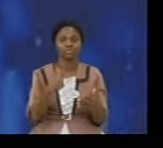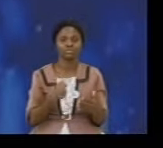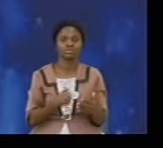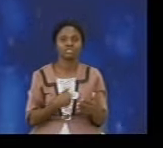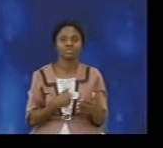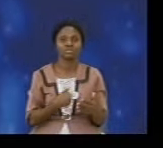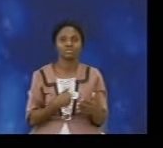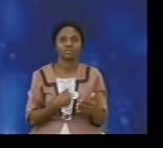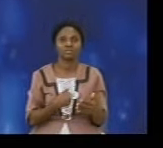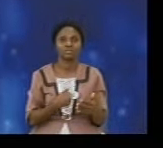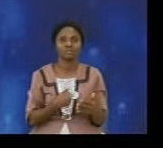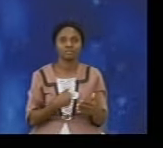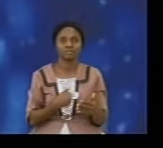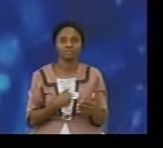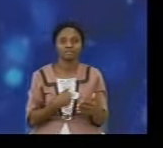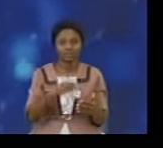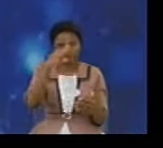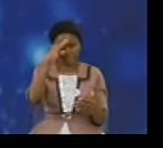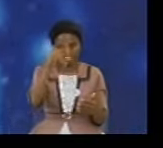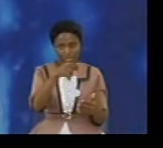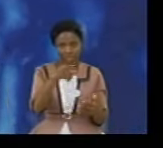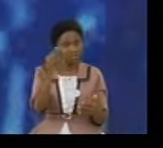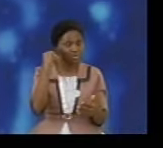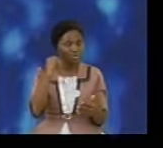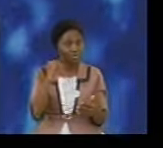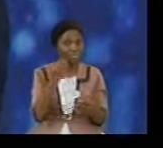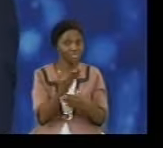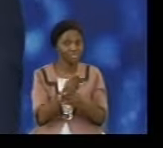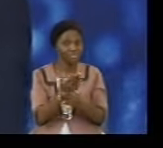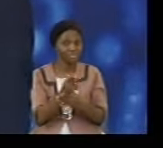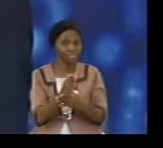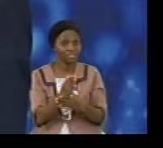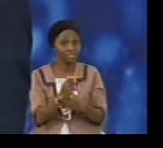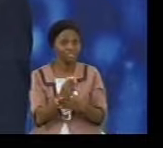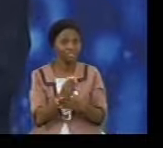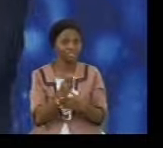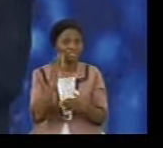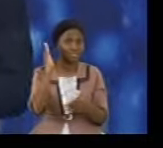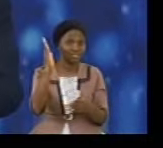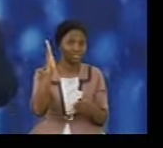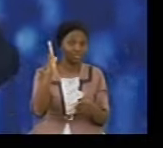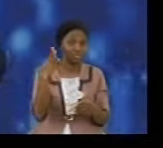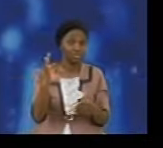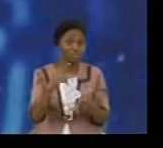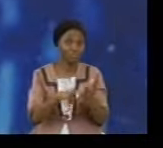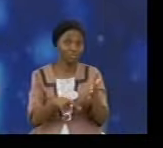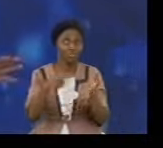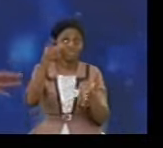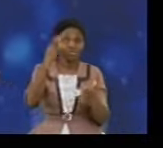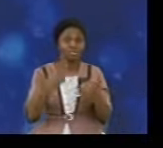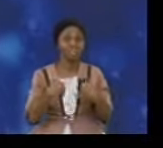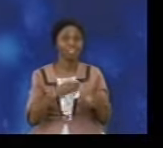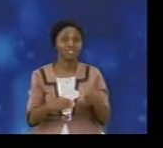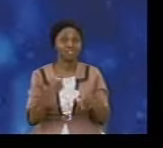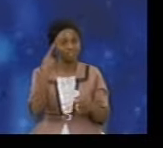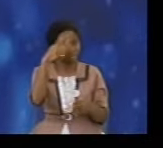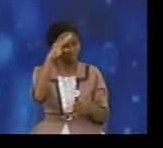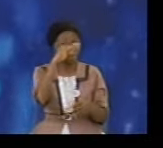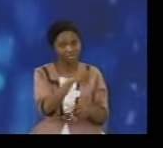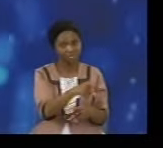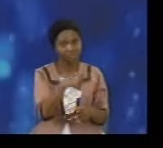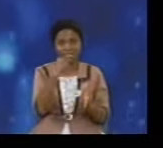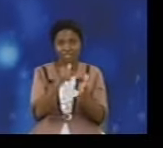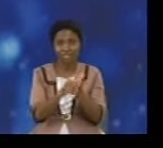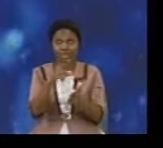me. He was going to give testimony as to what God has done. And he says what God did and what God